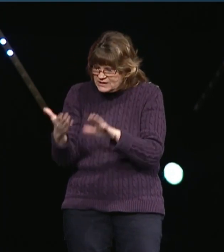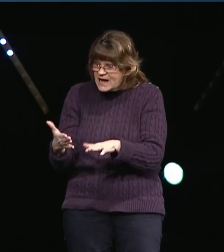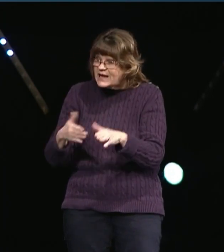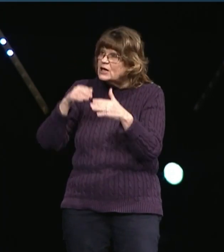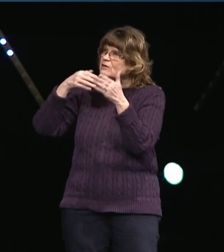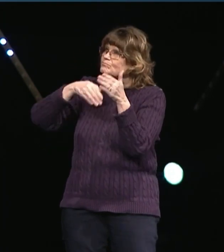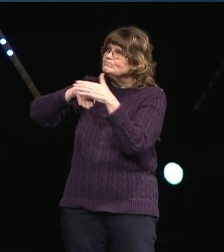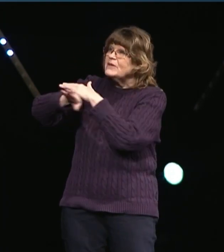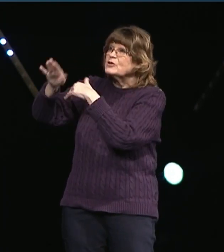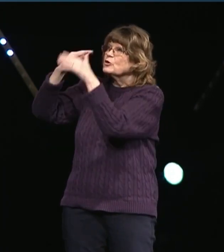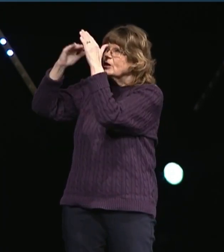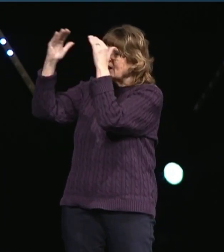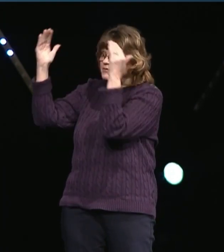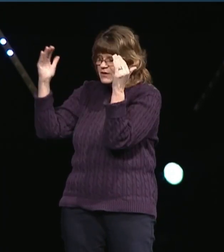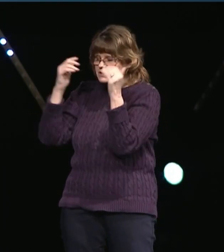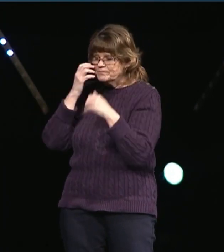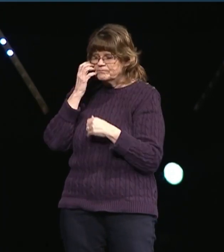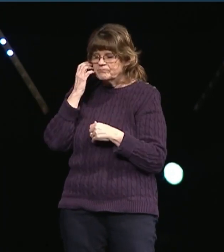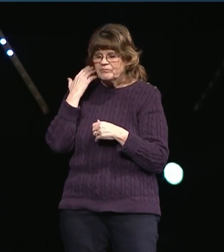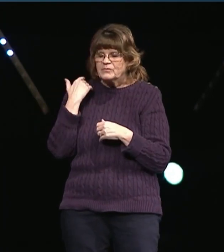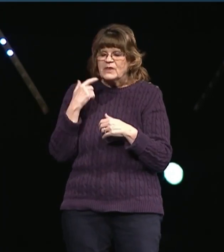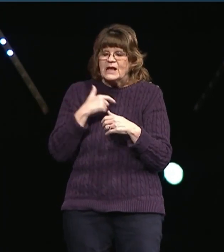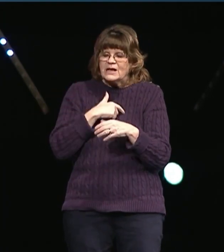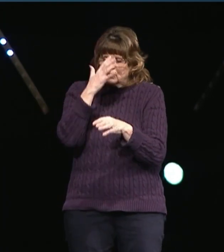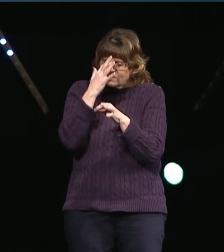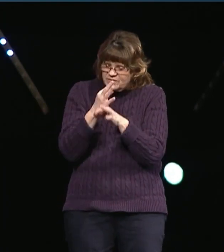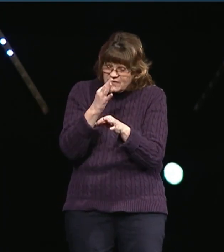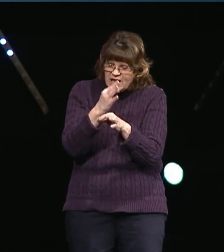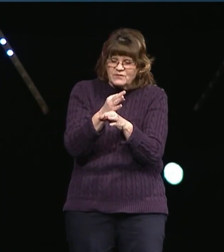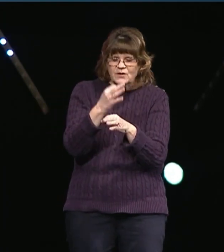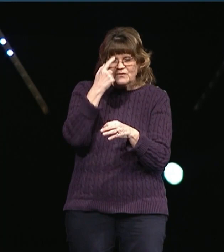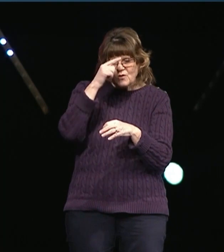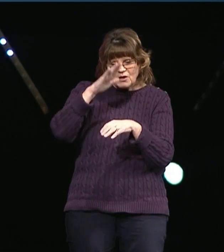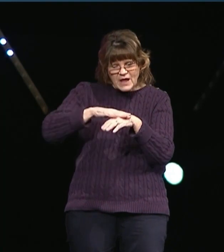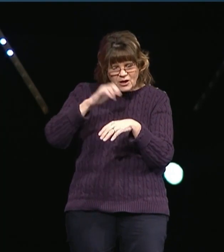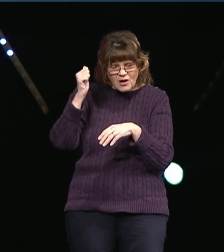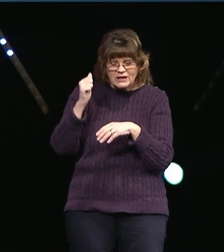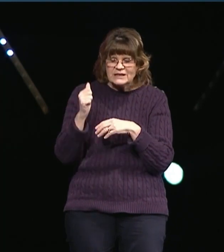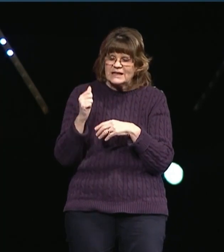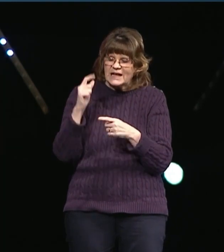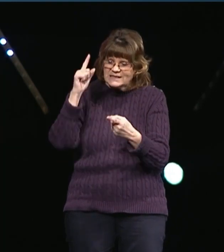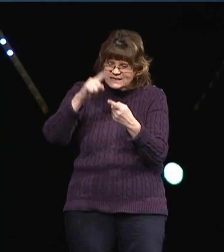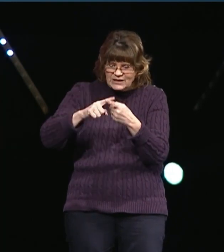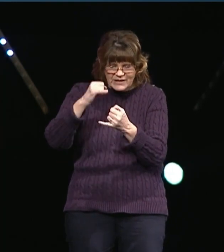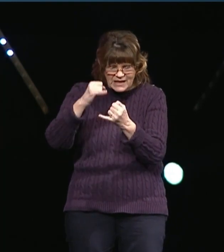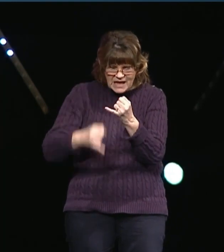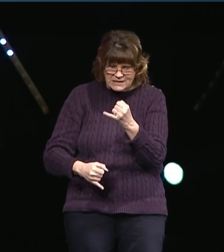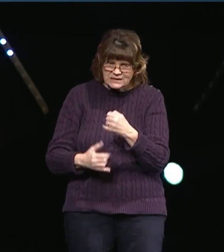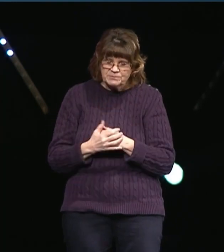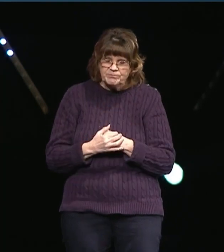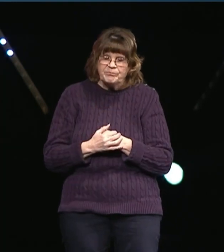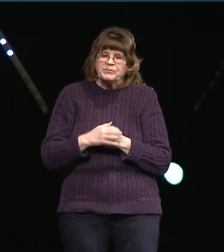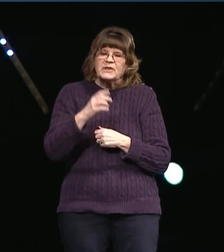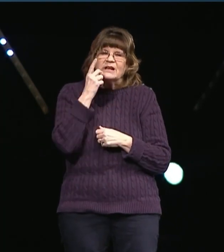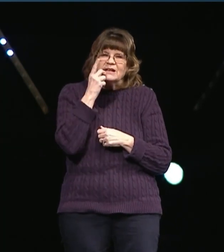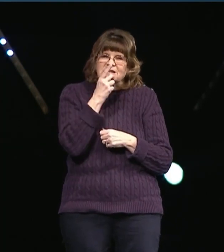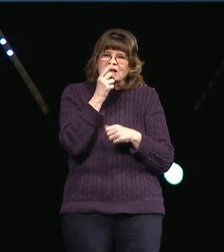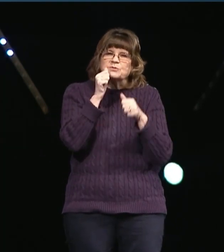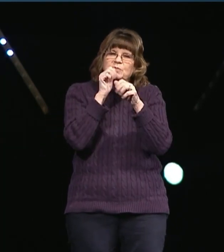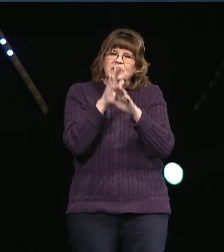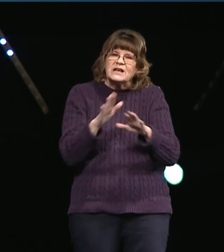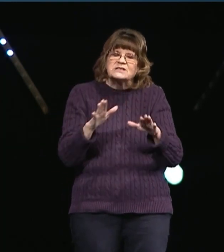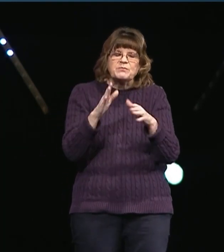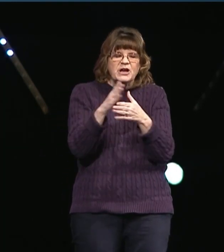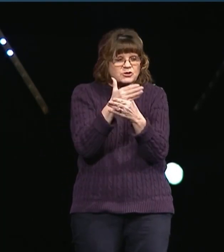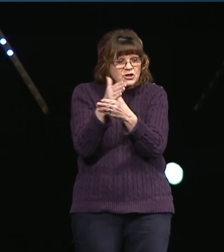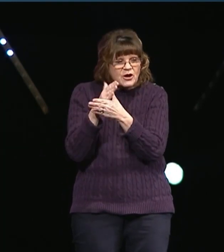home. This was his God-given mission, and he was faithful to that calling, even to the very end. Dennis blessed us by sharing his life